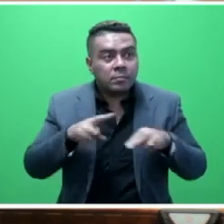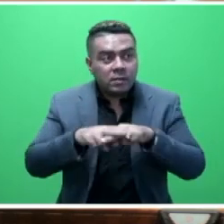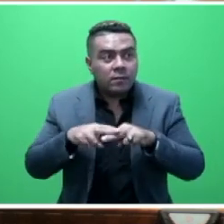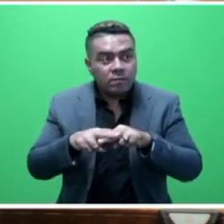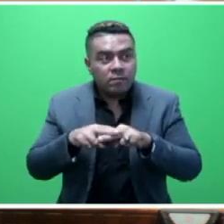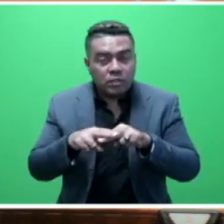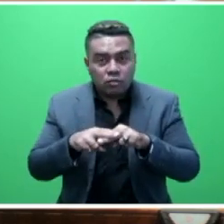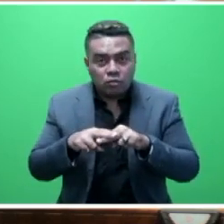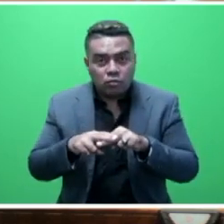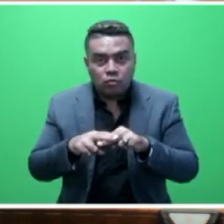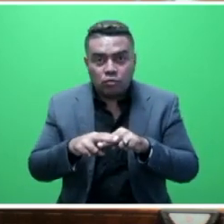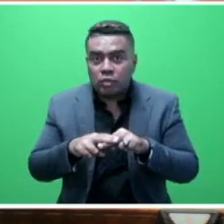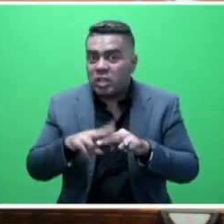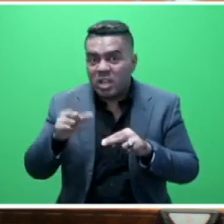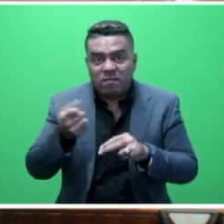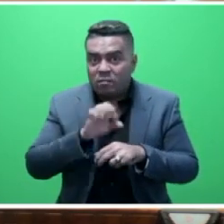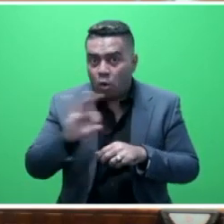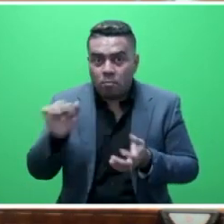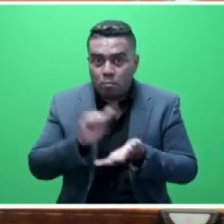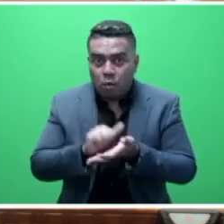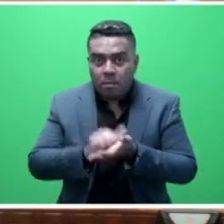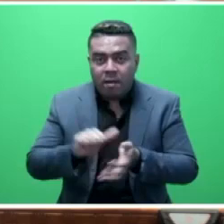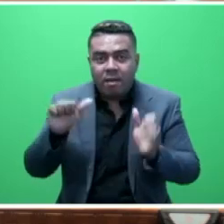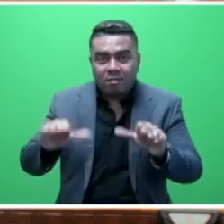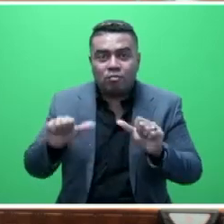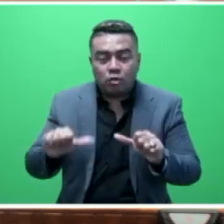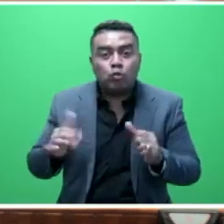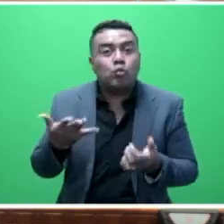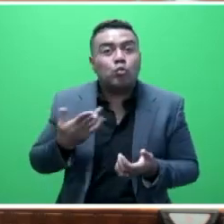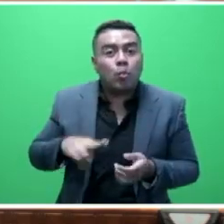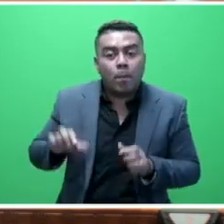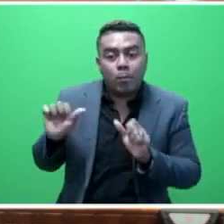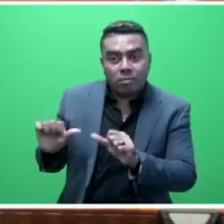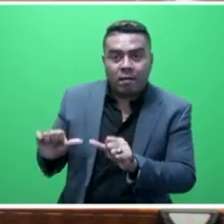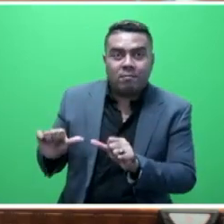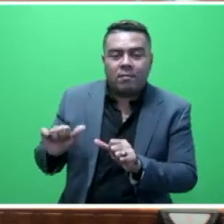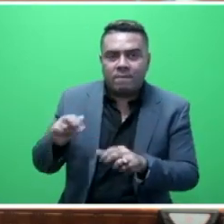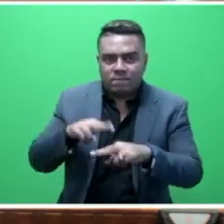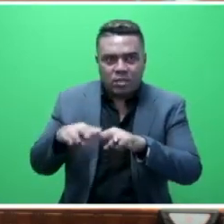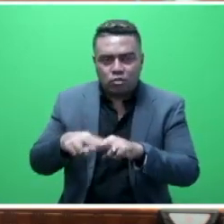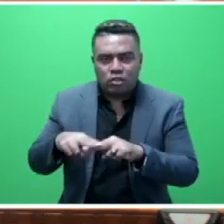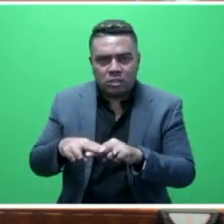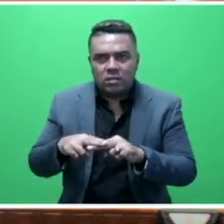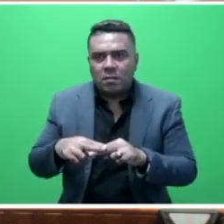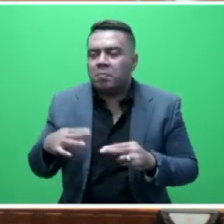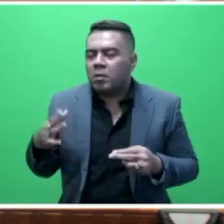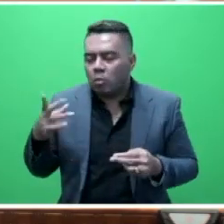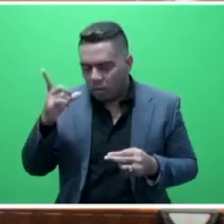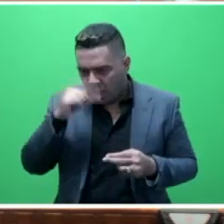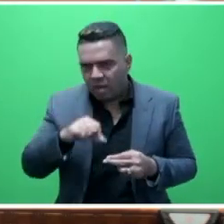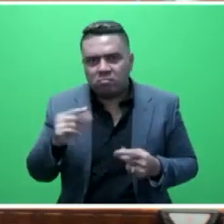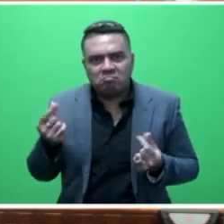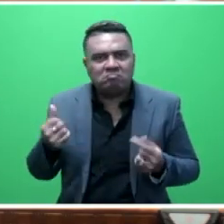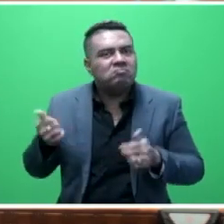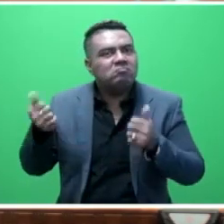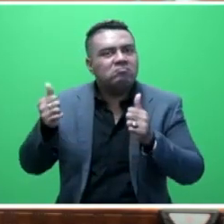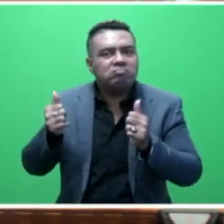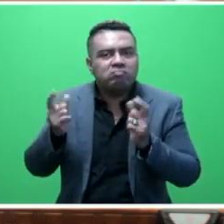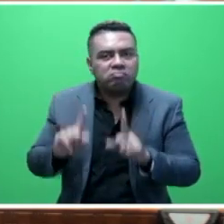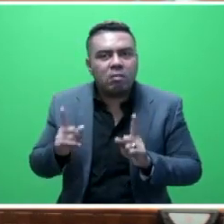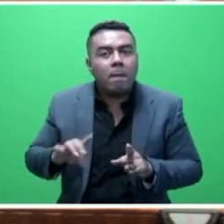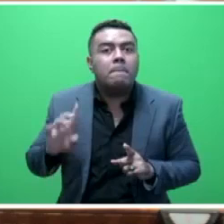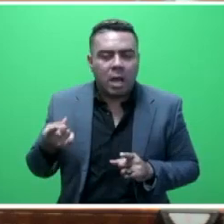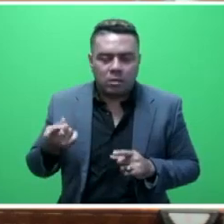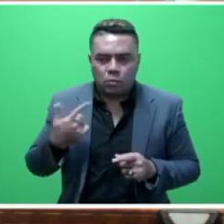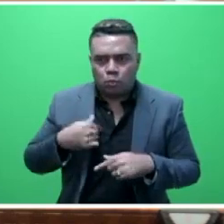be among the hundreds of thousands dead or dying from this disease. Our COVID-19 response budget, which we